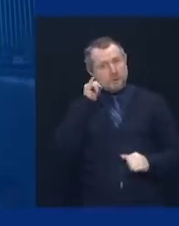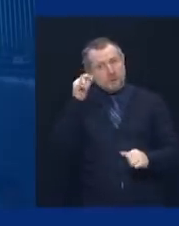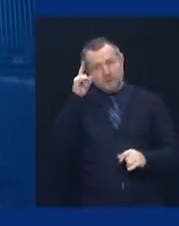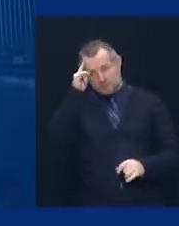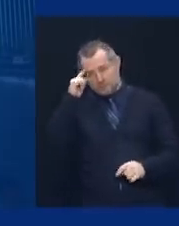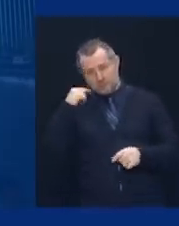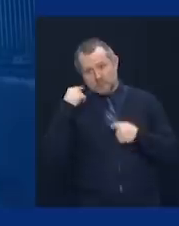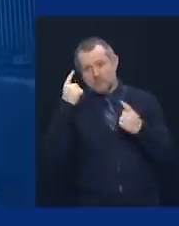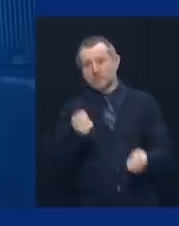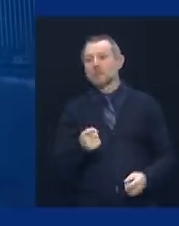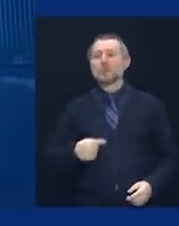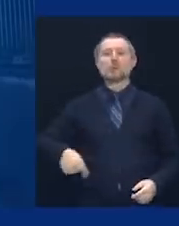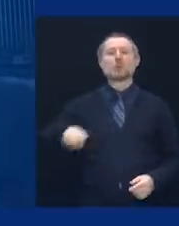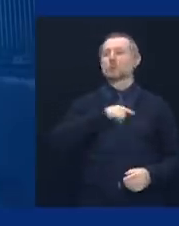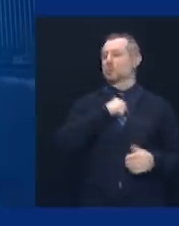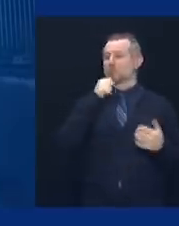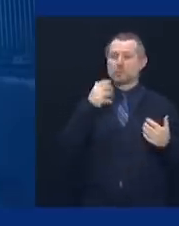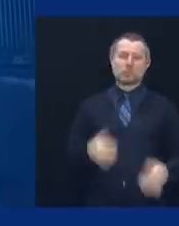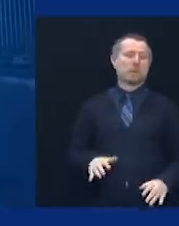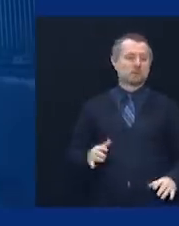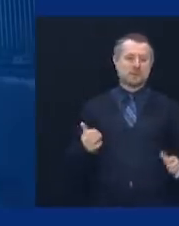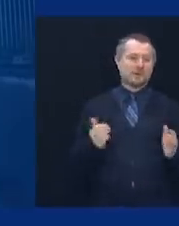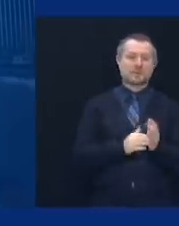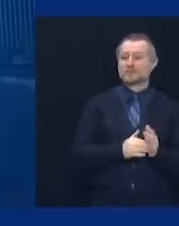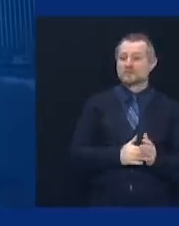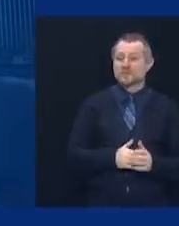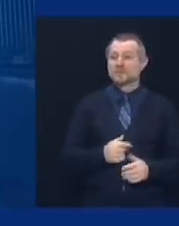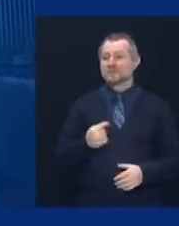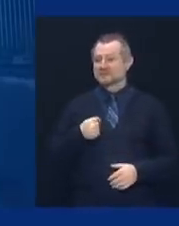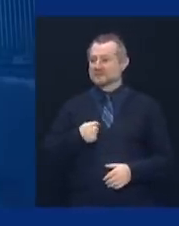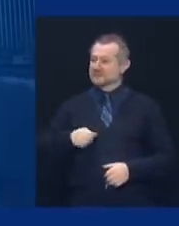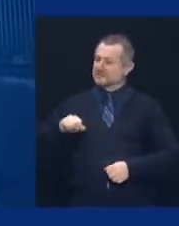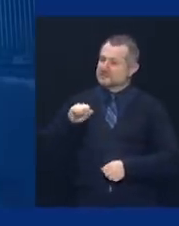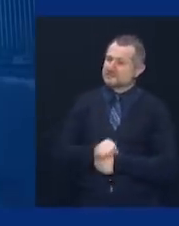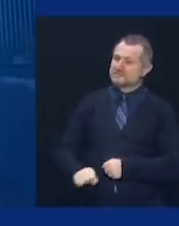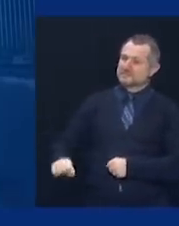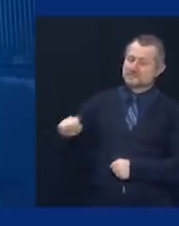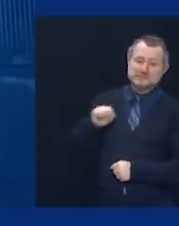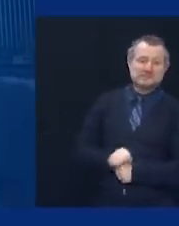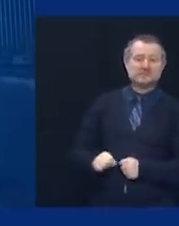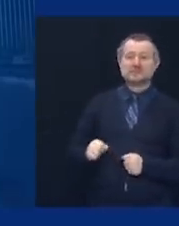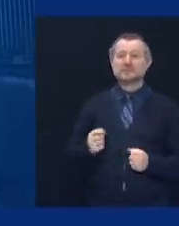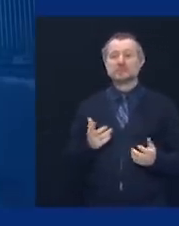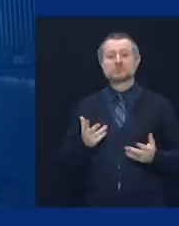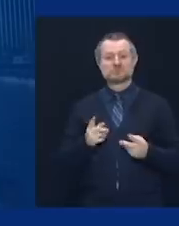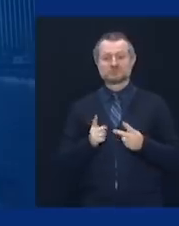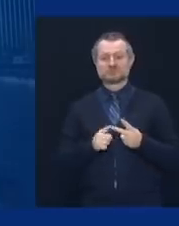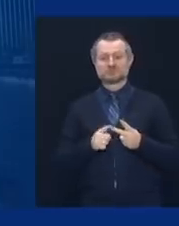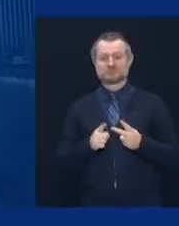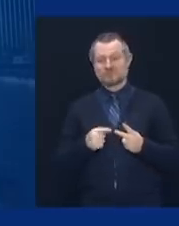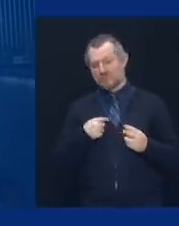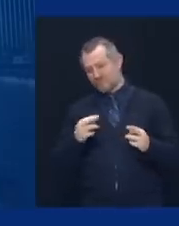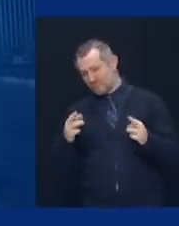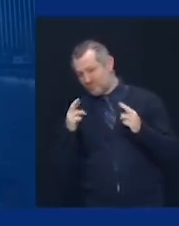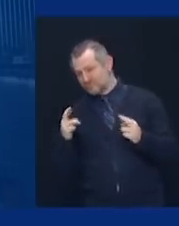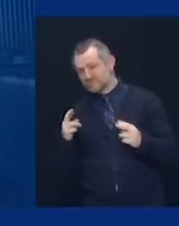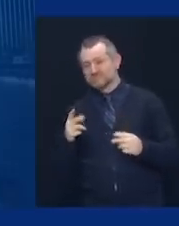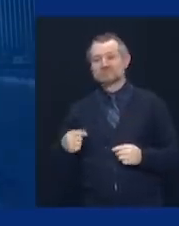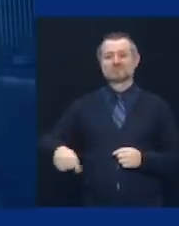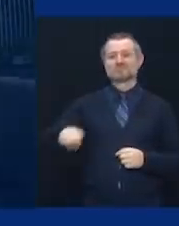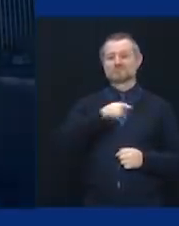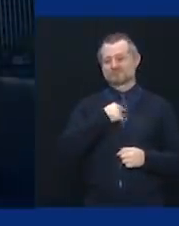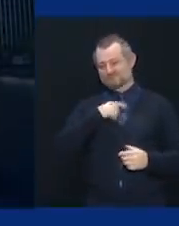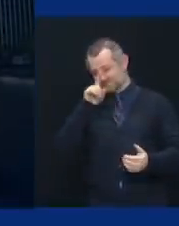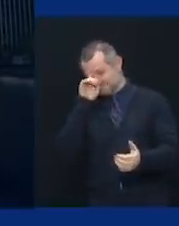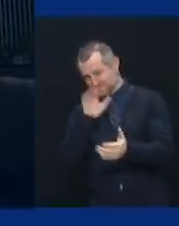shutdown. So I'm working as hard as I can and hoping, and I believe that we can stay